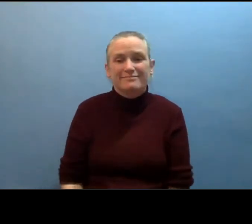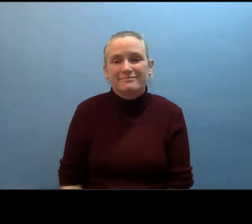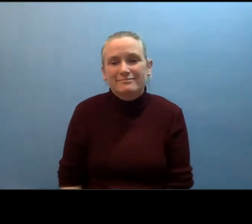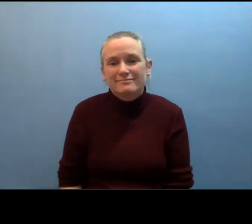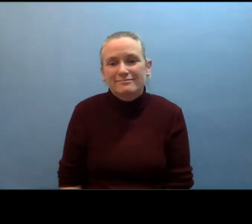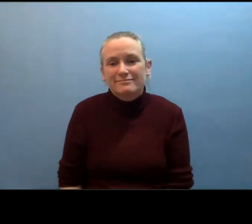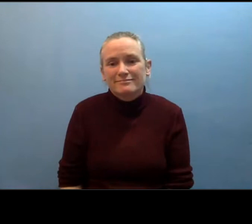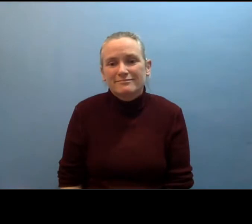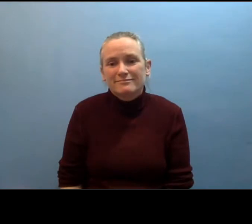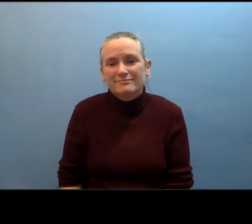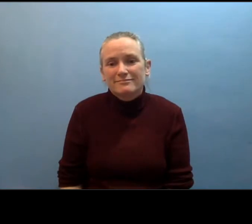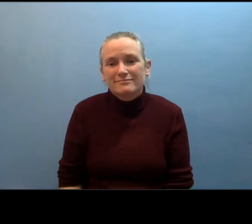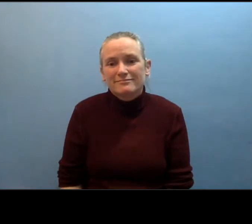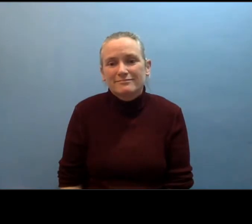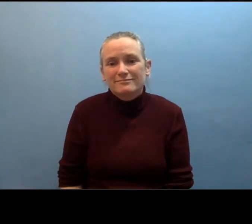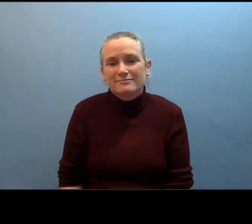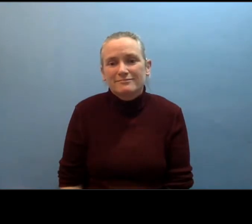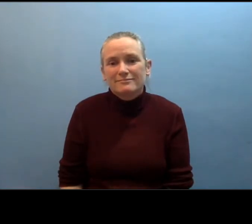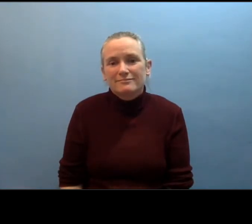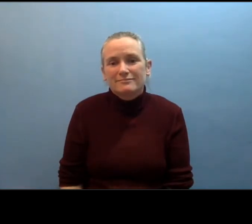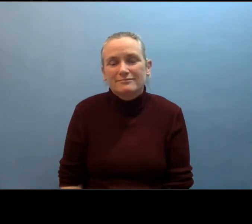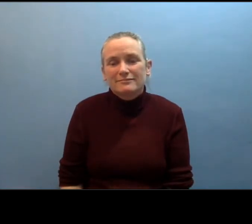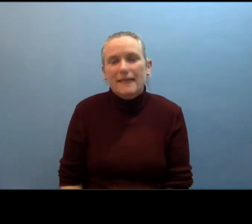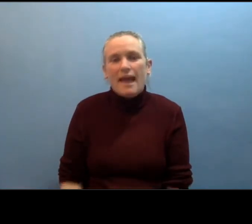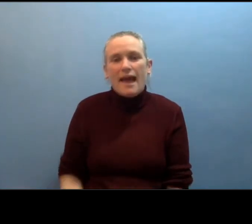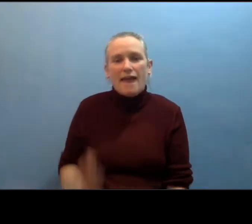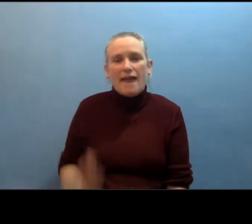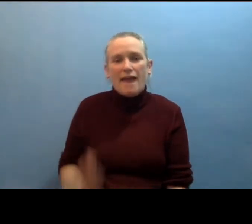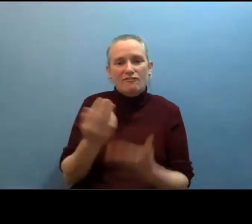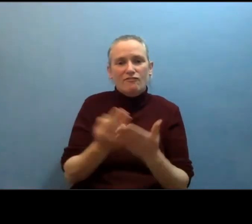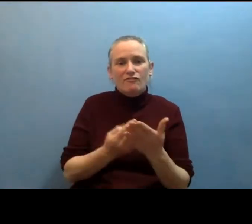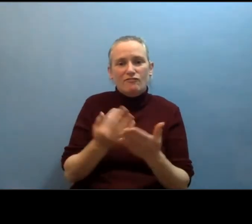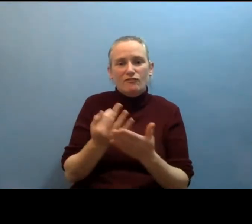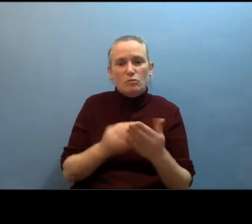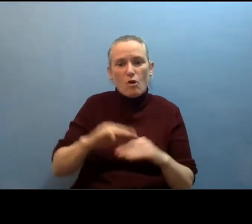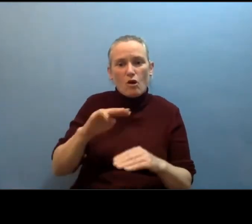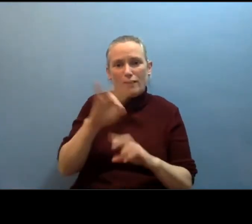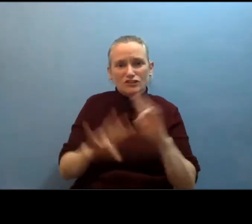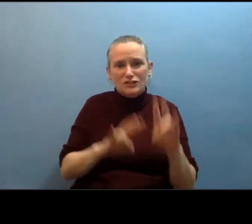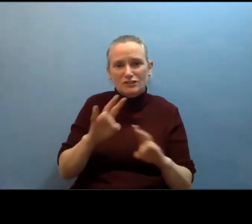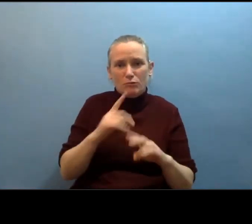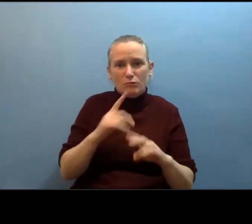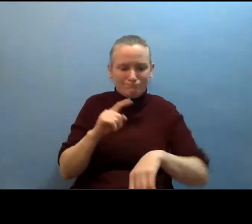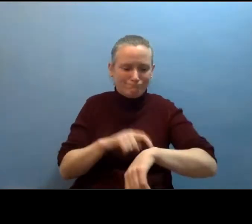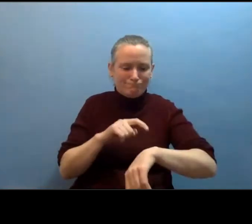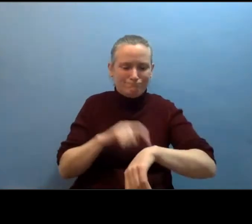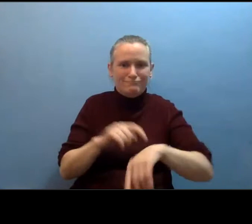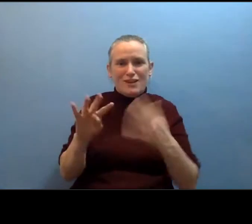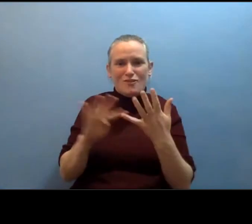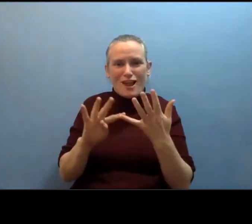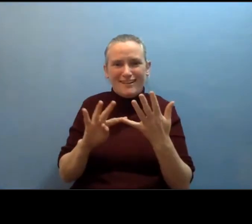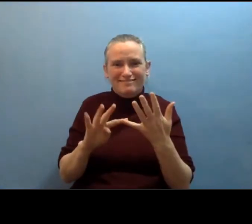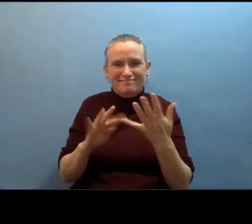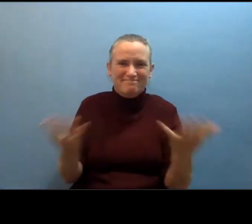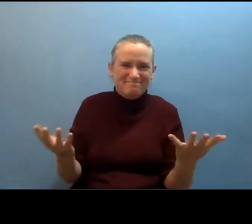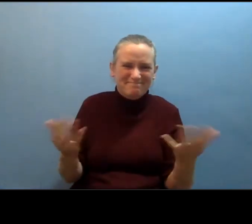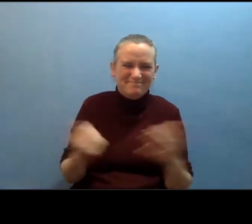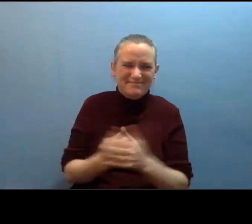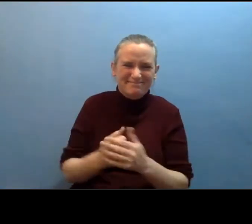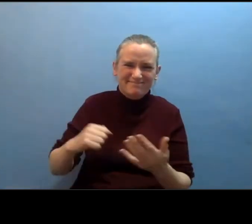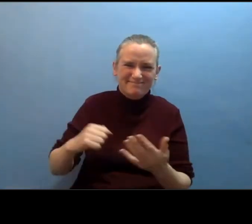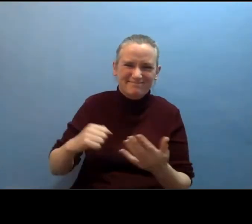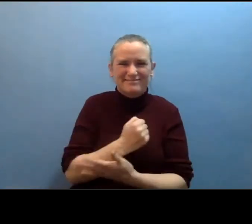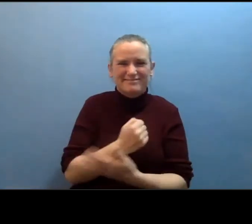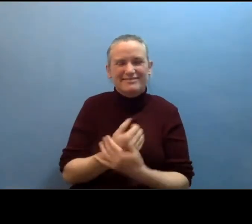Okay. We do have a few more questions, but I'm really aware that we've kind of hit the 9 o'clock mark. So unfortunately, we're going to